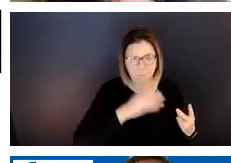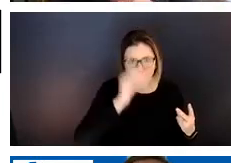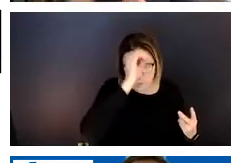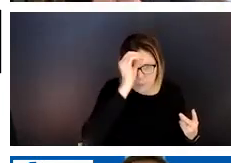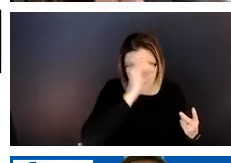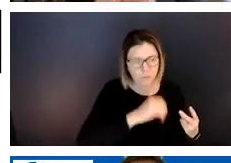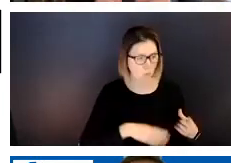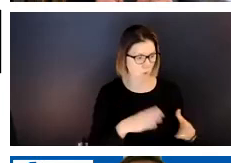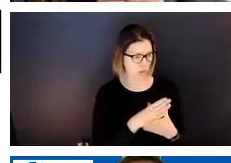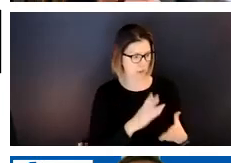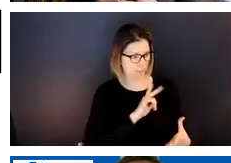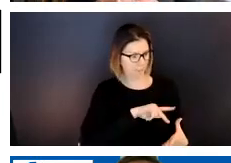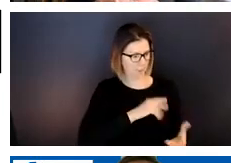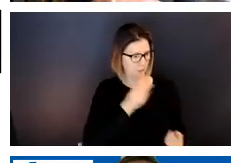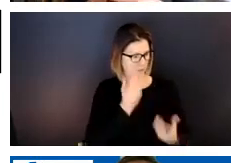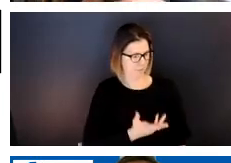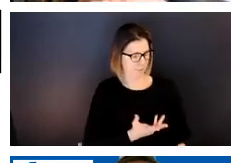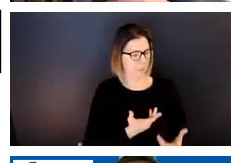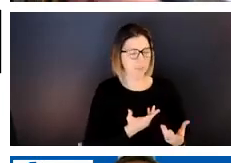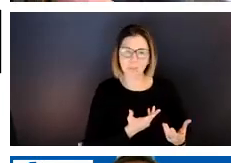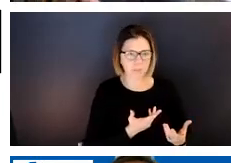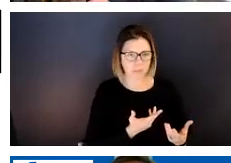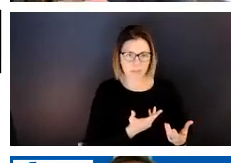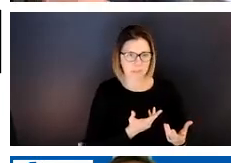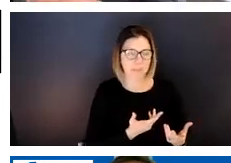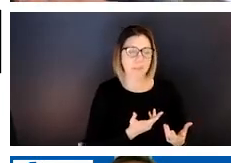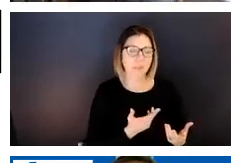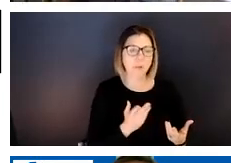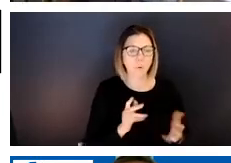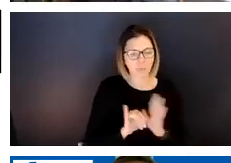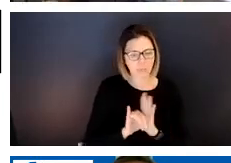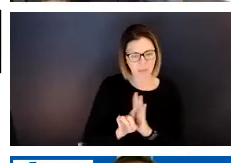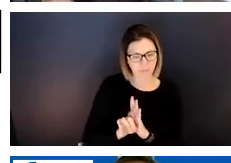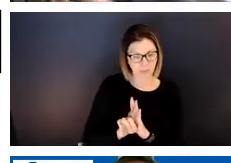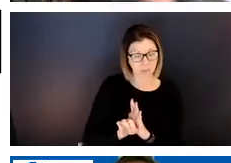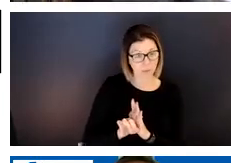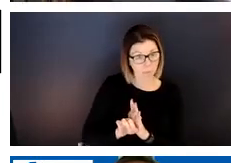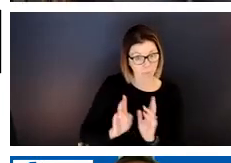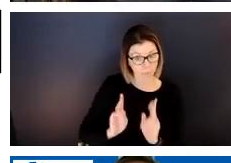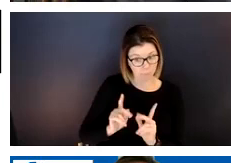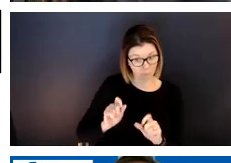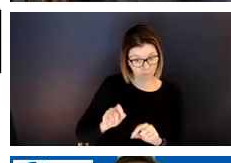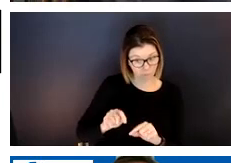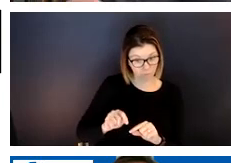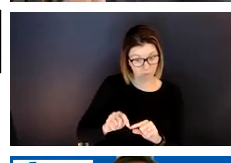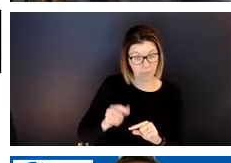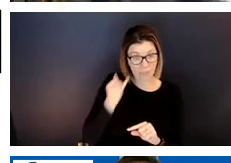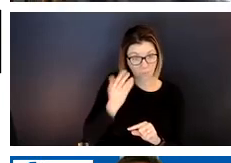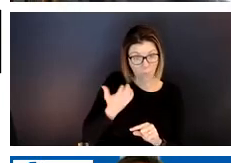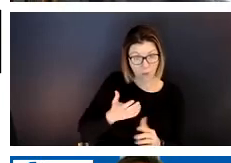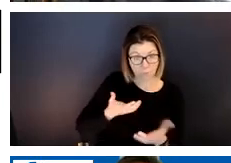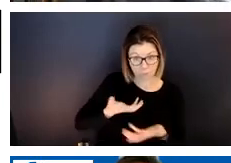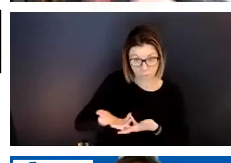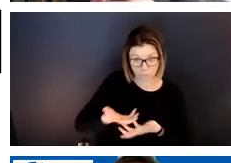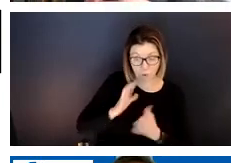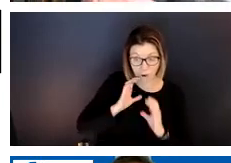or sharing personal information. Let's identify who are people you can go to if you do want to have those sort